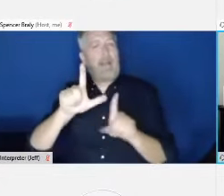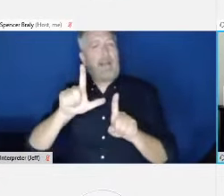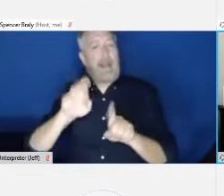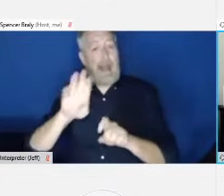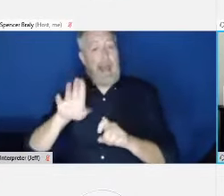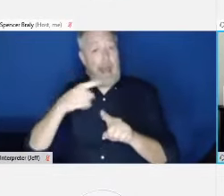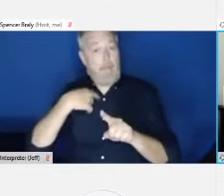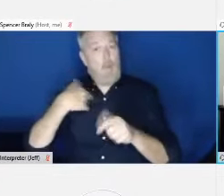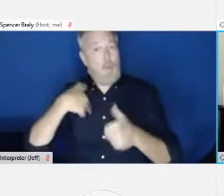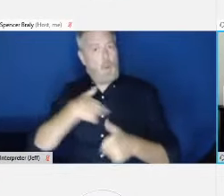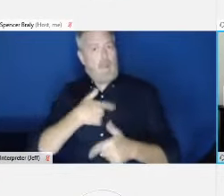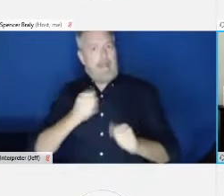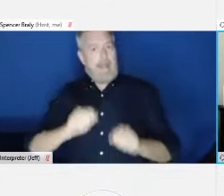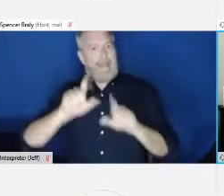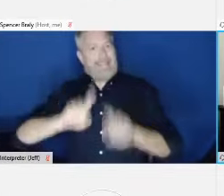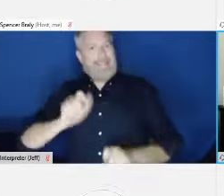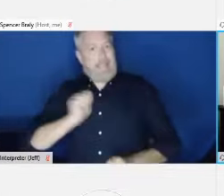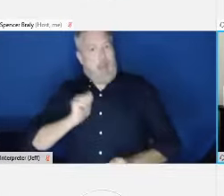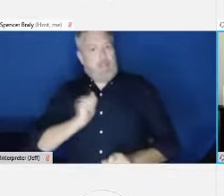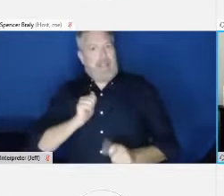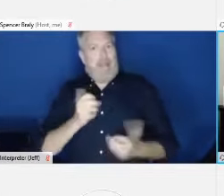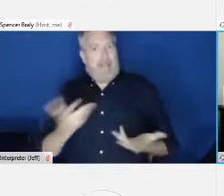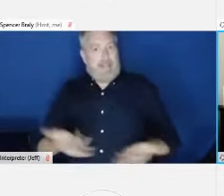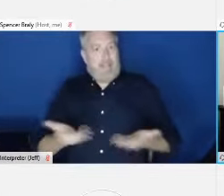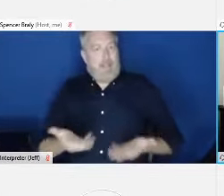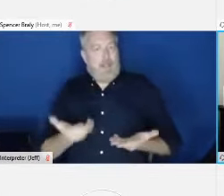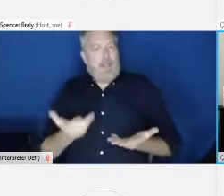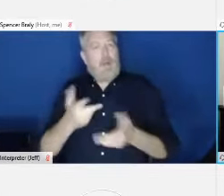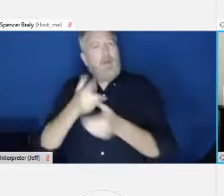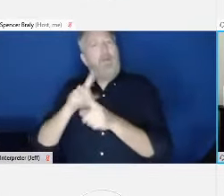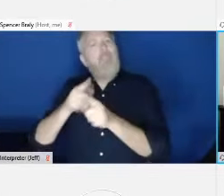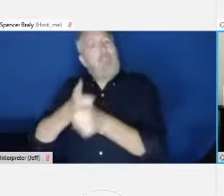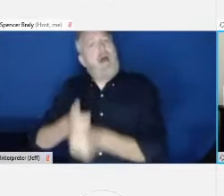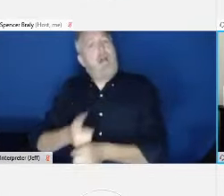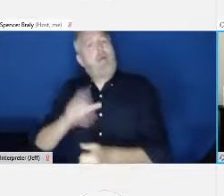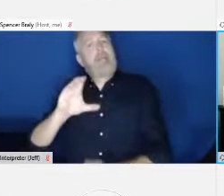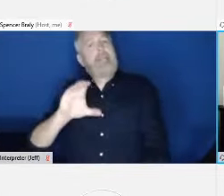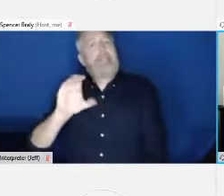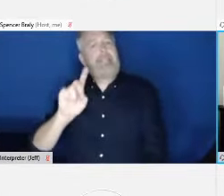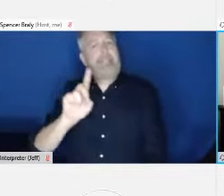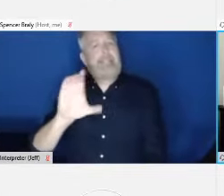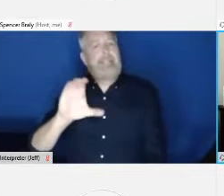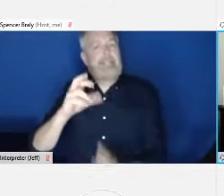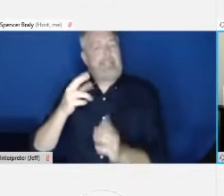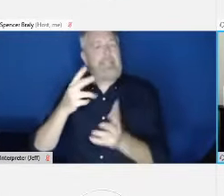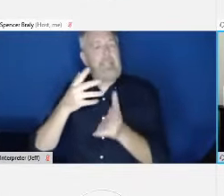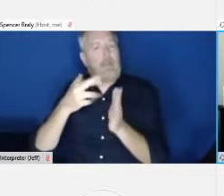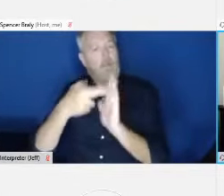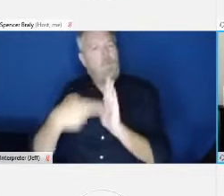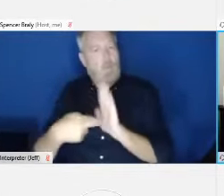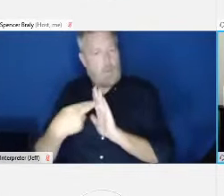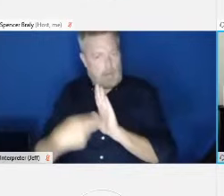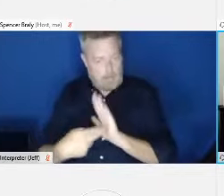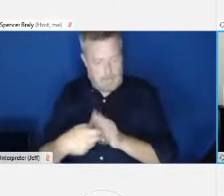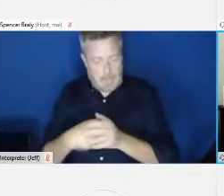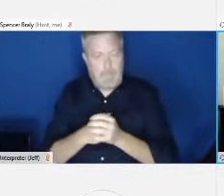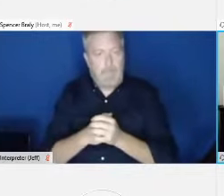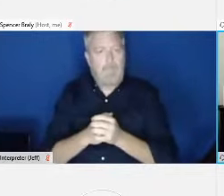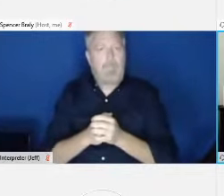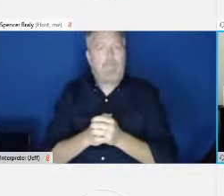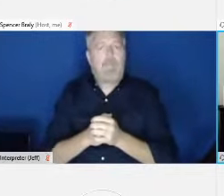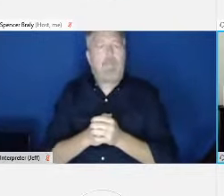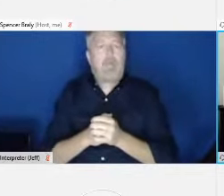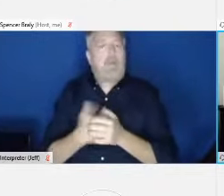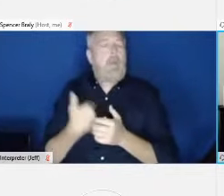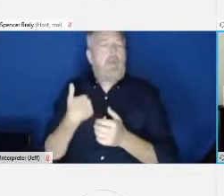own testing on campus following CDC guidelines. We have made the choice to not